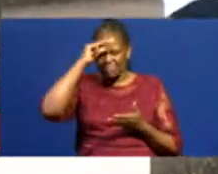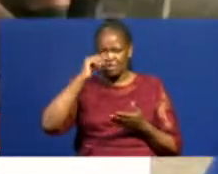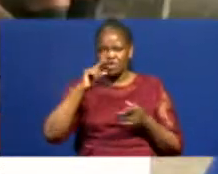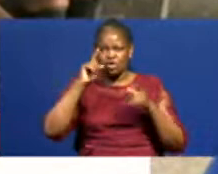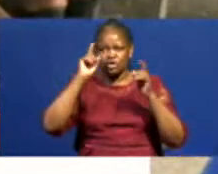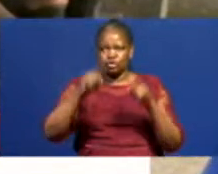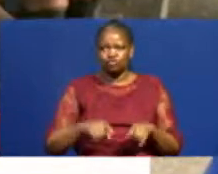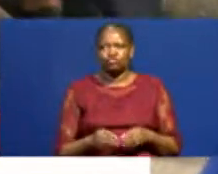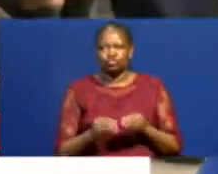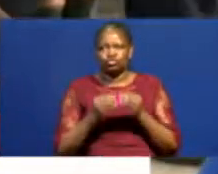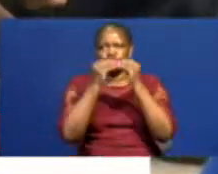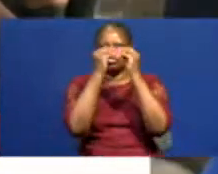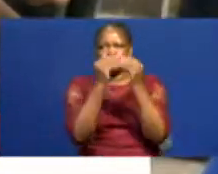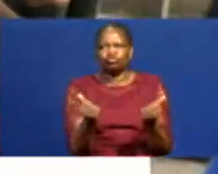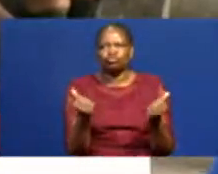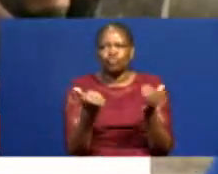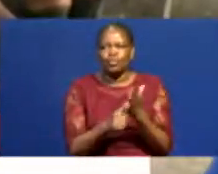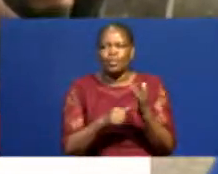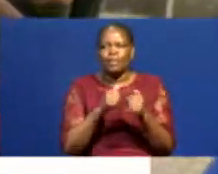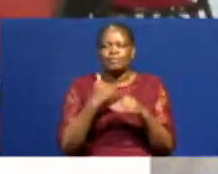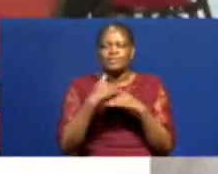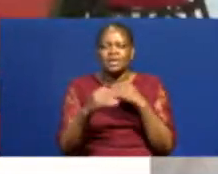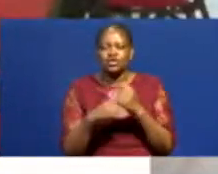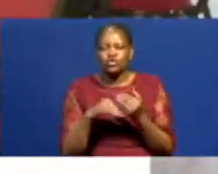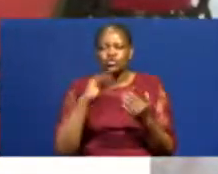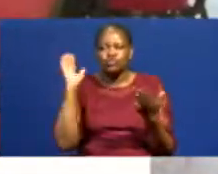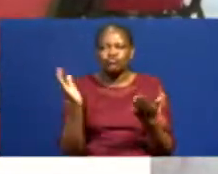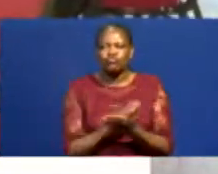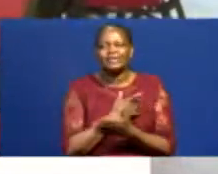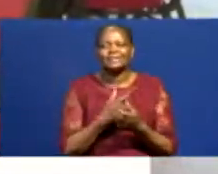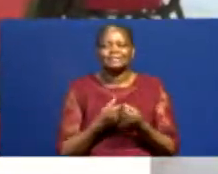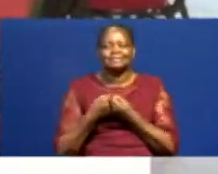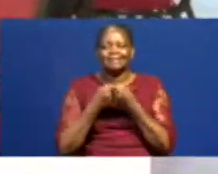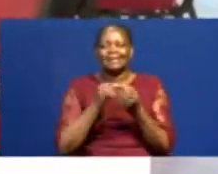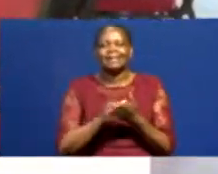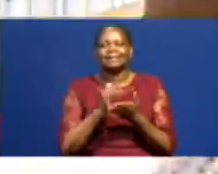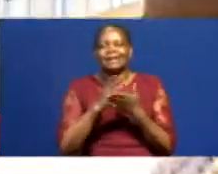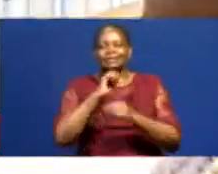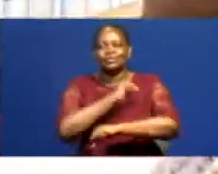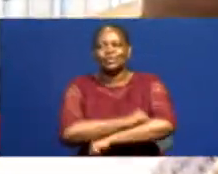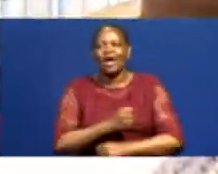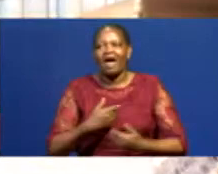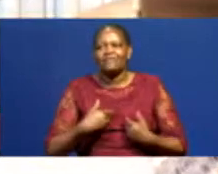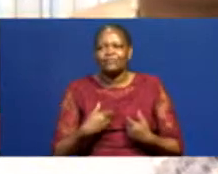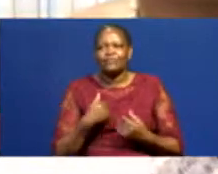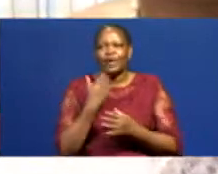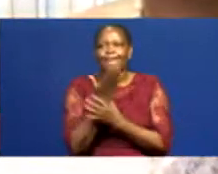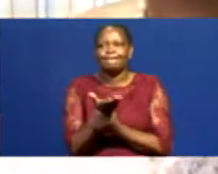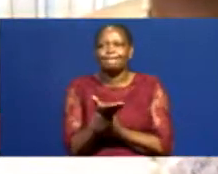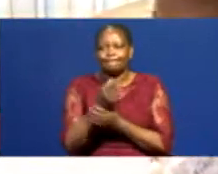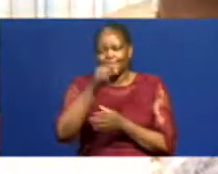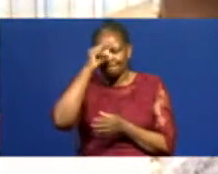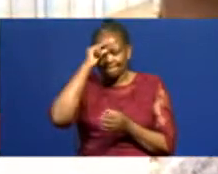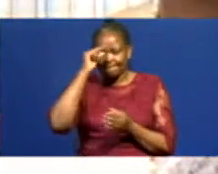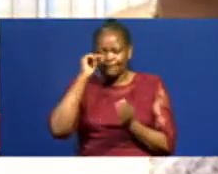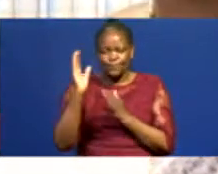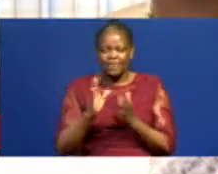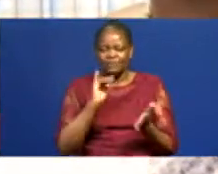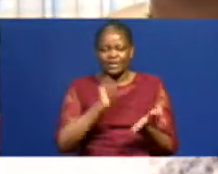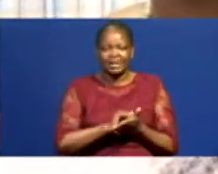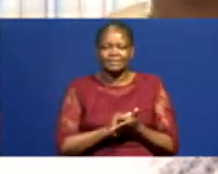the infrastructure gap to alleviate the hardship some of the schools are grappling with. We are appealing to the government to plan for that